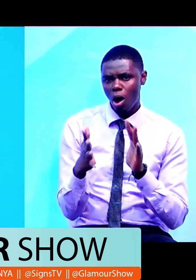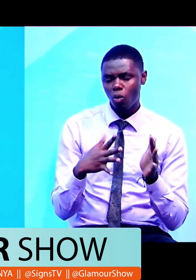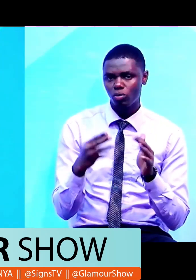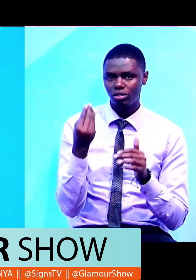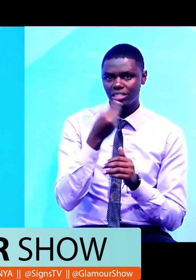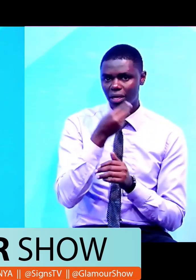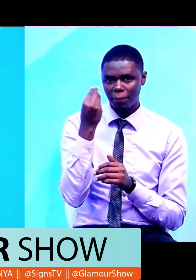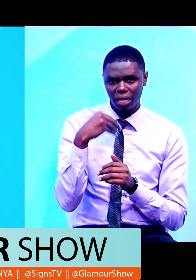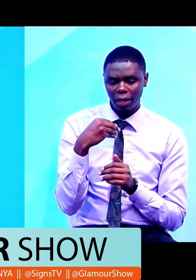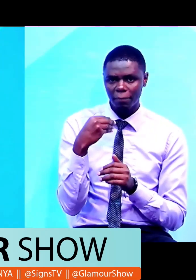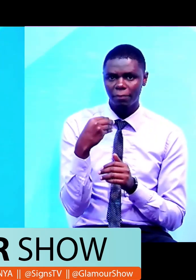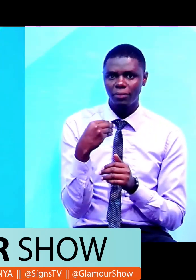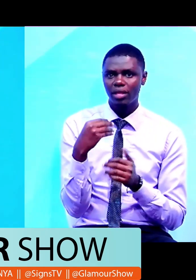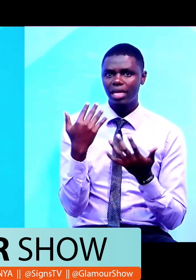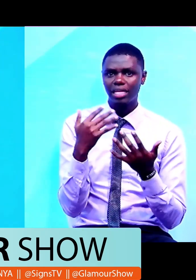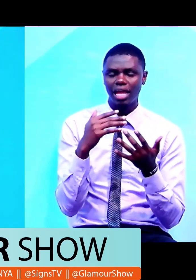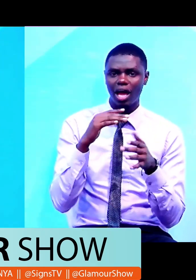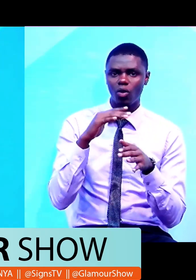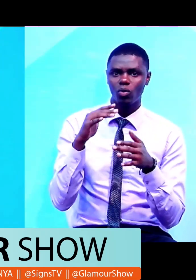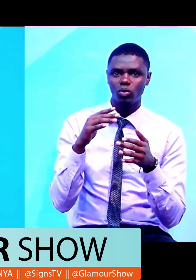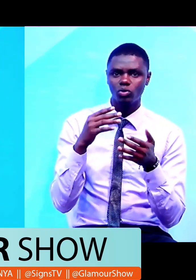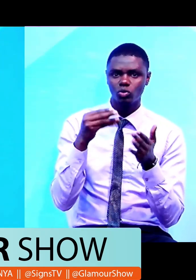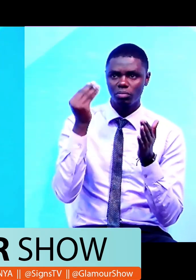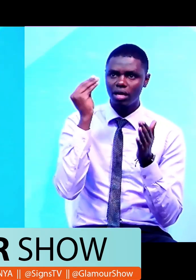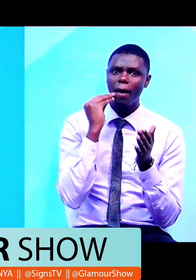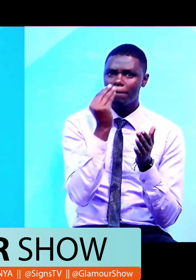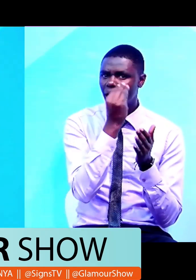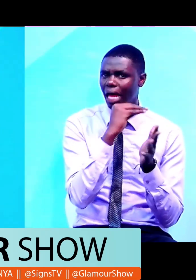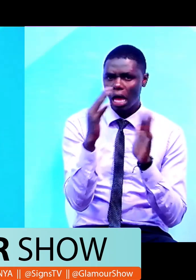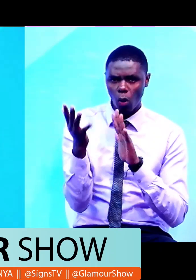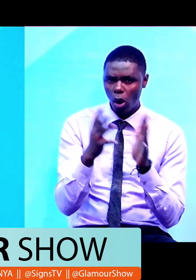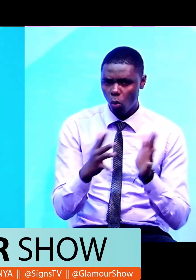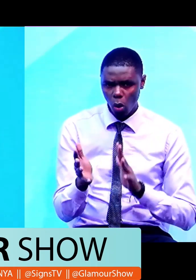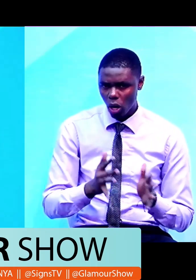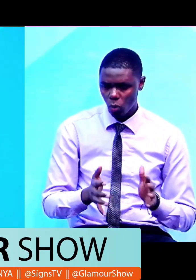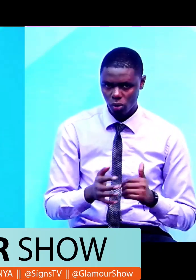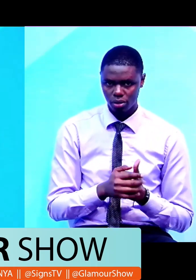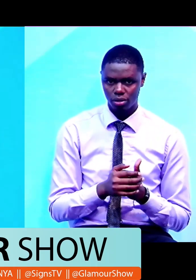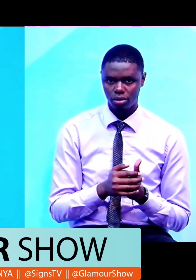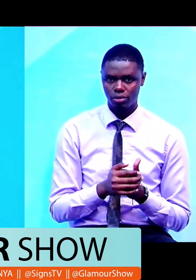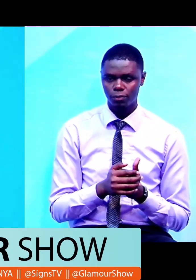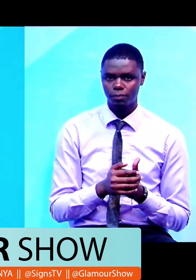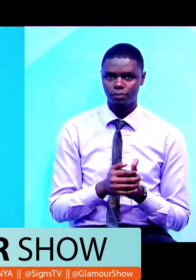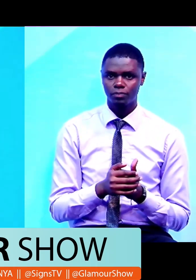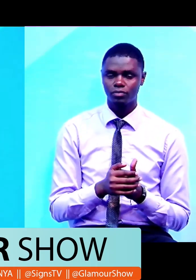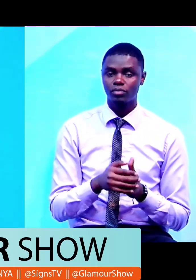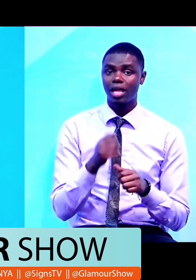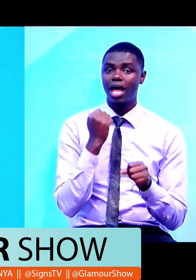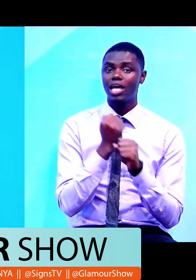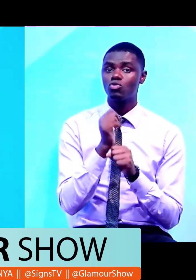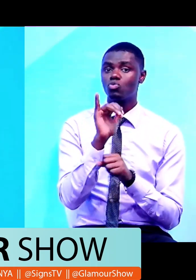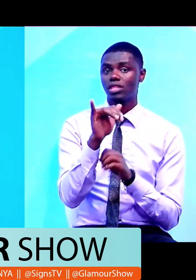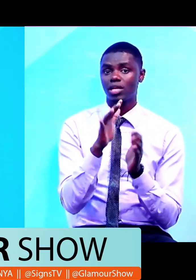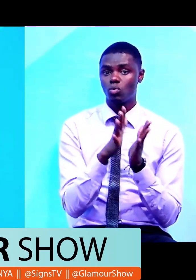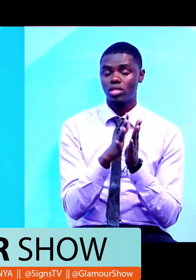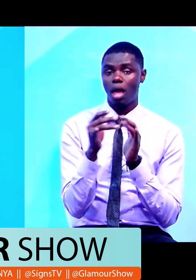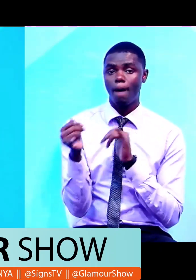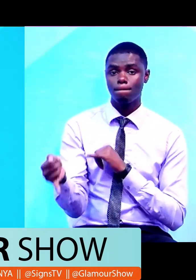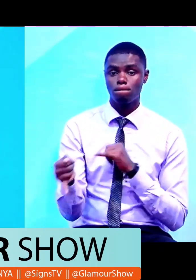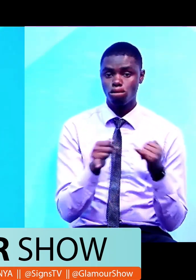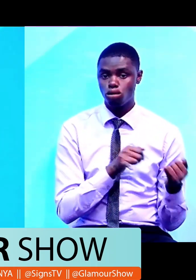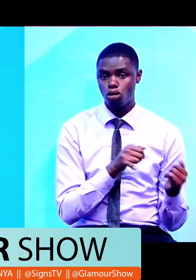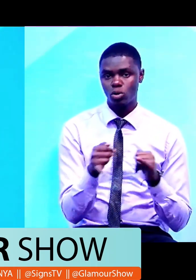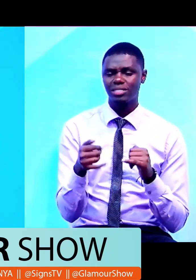and how it should sit on the skin and how it should be. And I usually do that with models